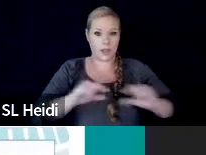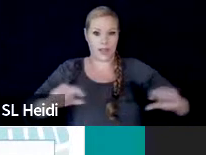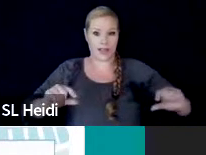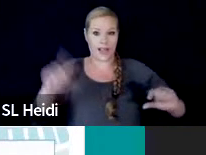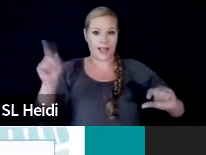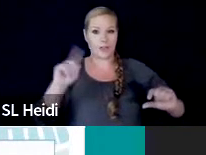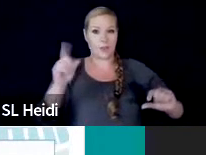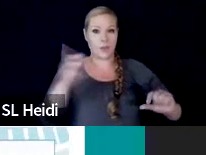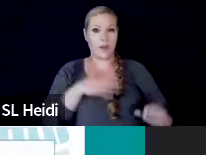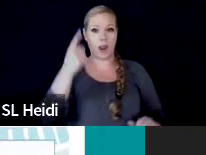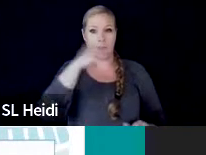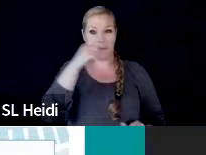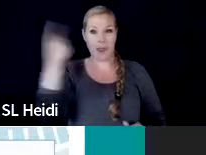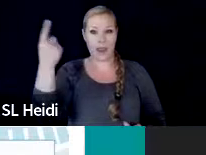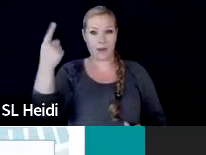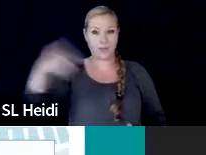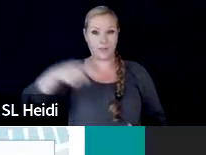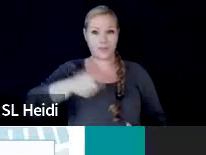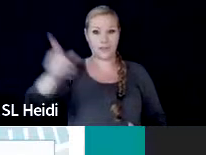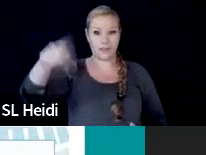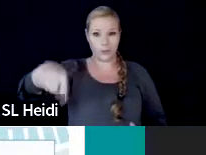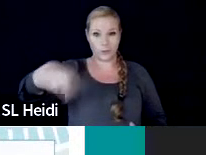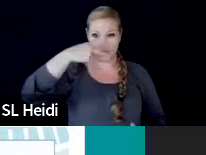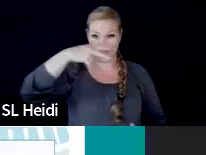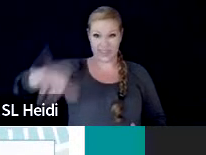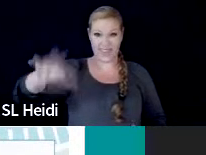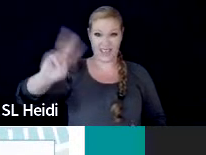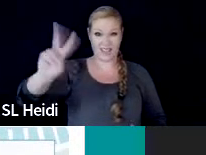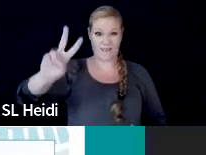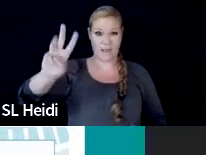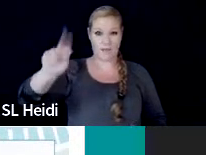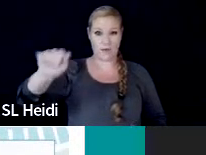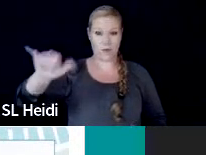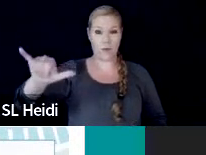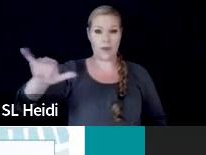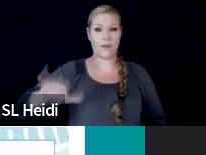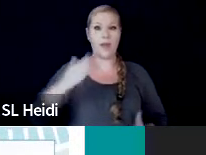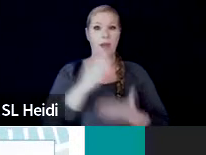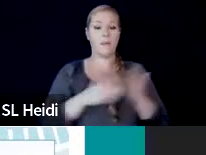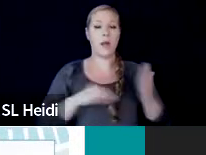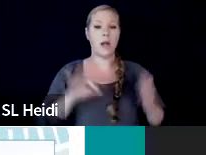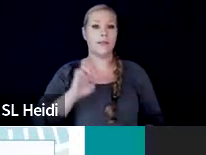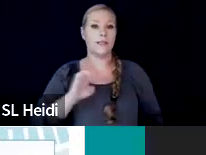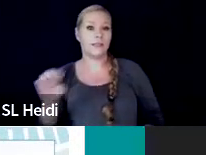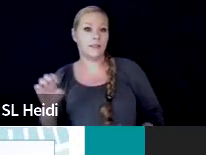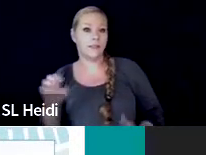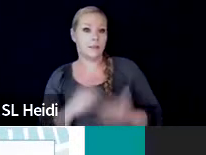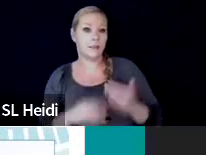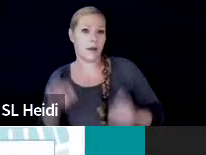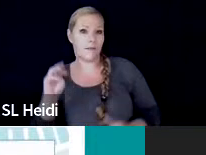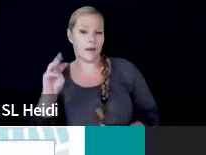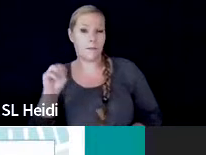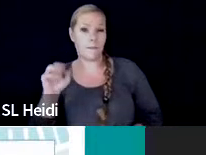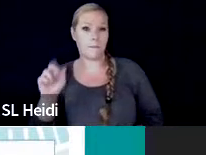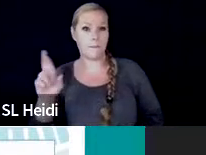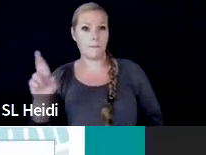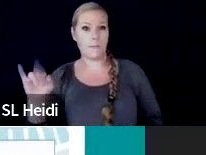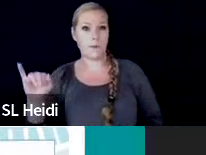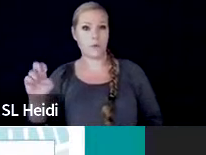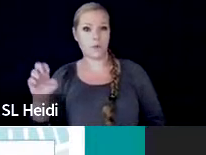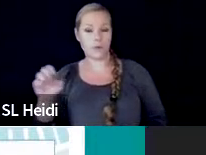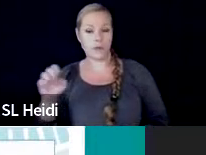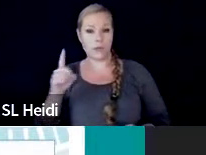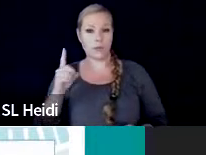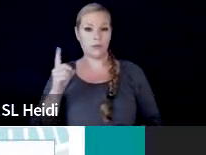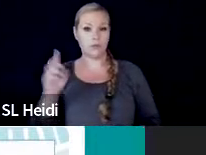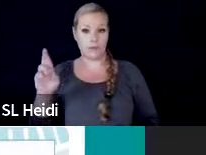on Vancouver Way, the eastern extension of Marine Drive. So if one looks at these very closely, you can see some